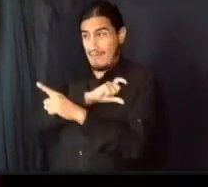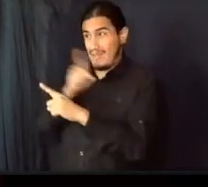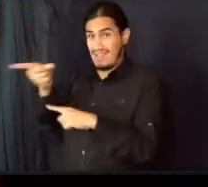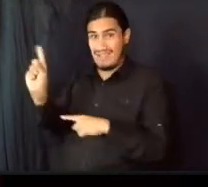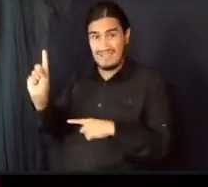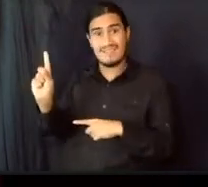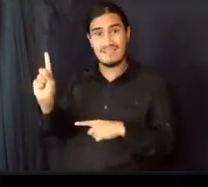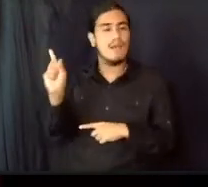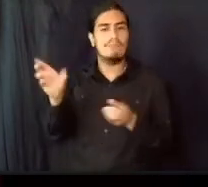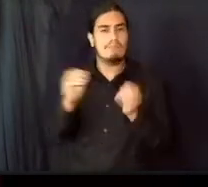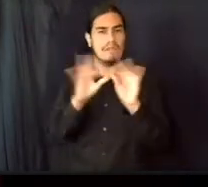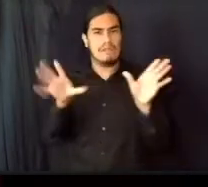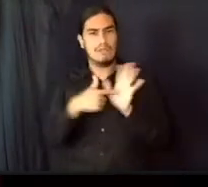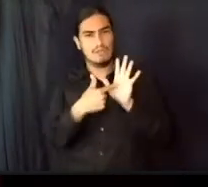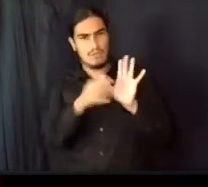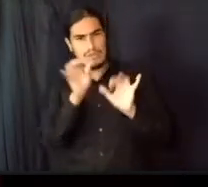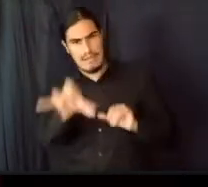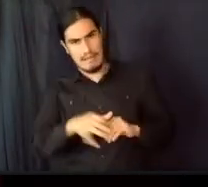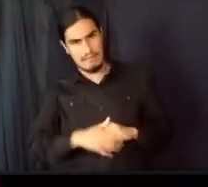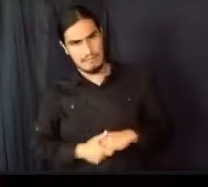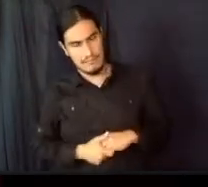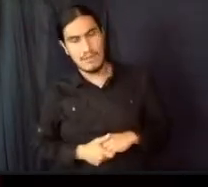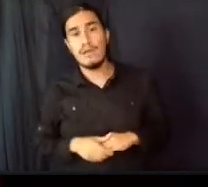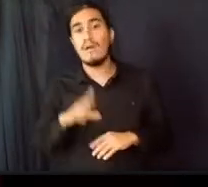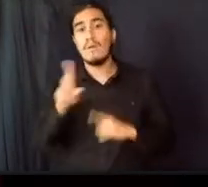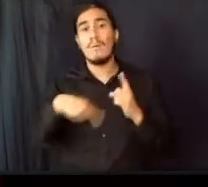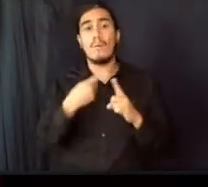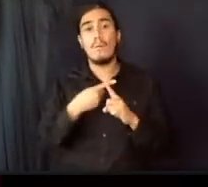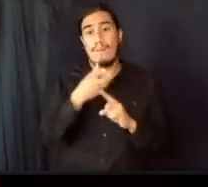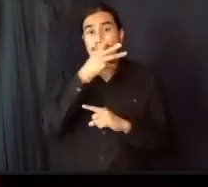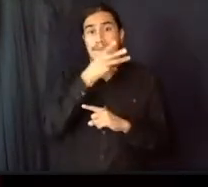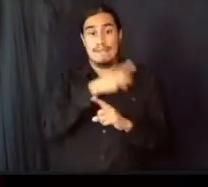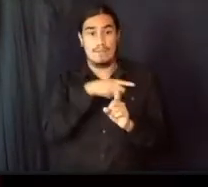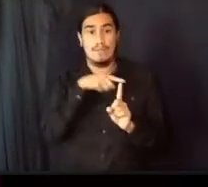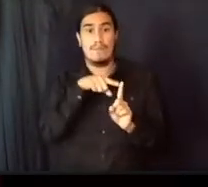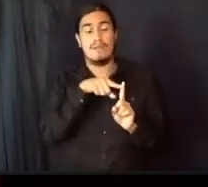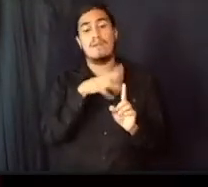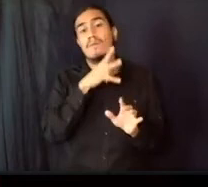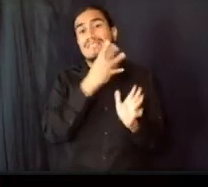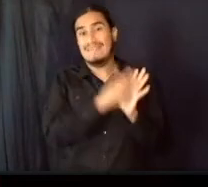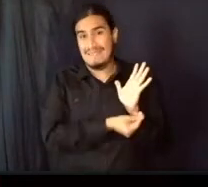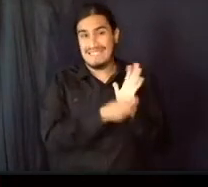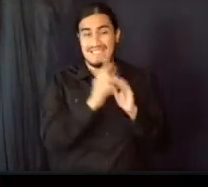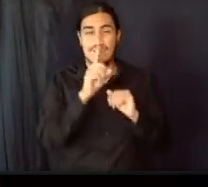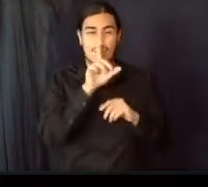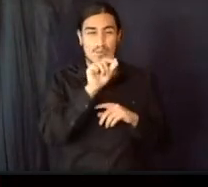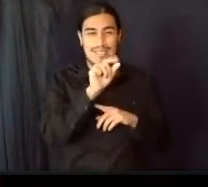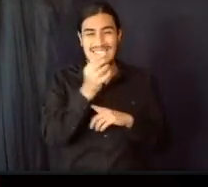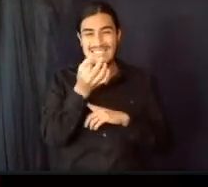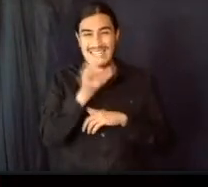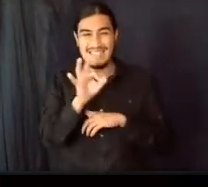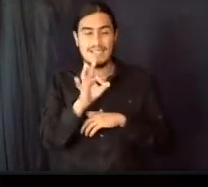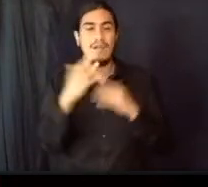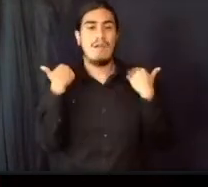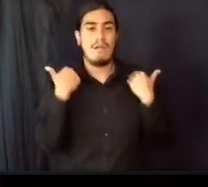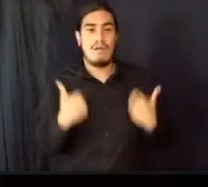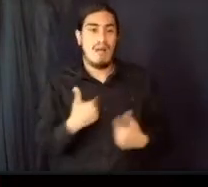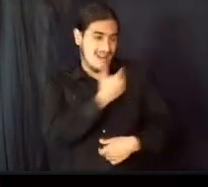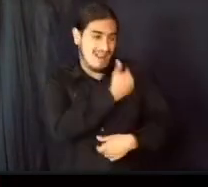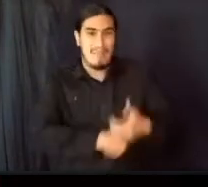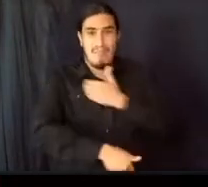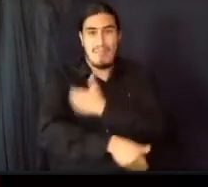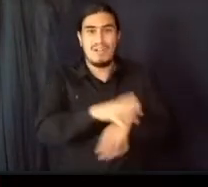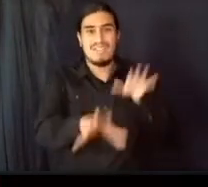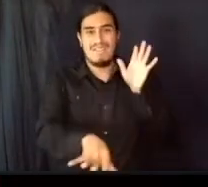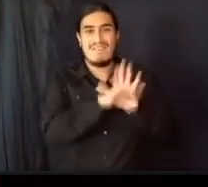demonstrates this. Oyunge was missing since April 2019. Her body parts were found in the forest near the